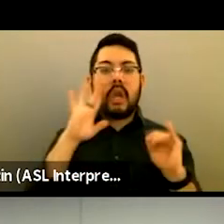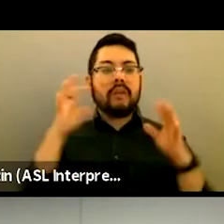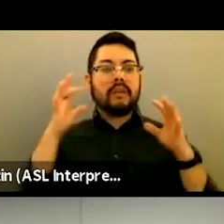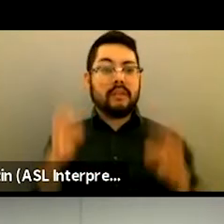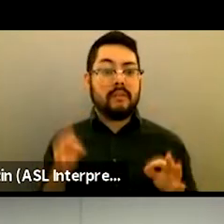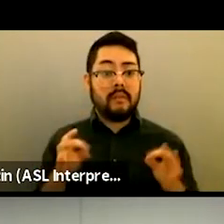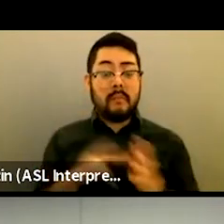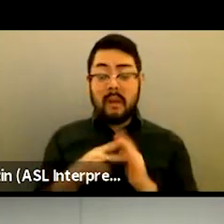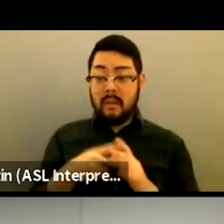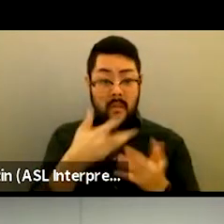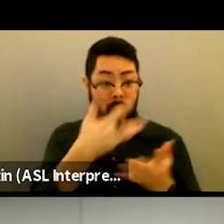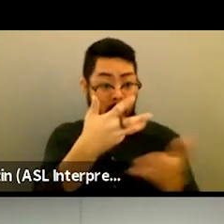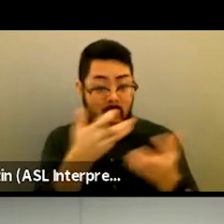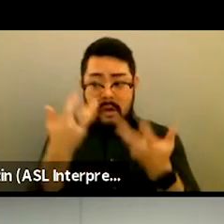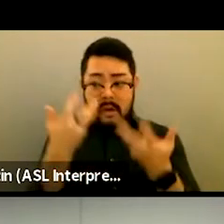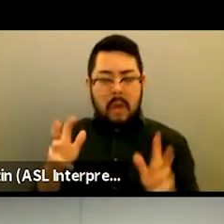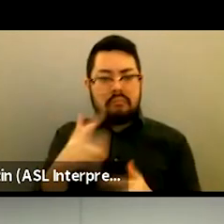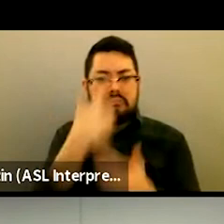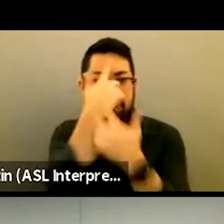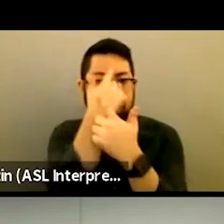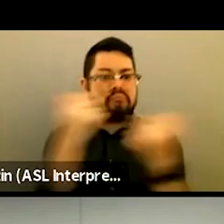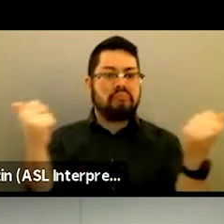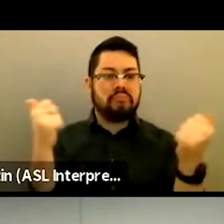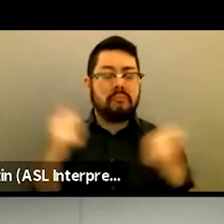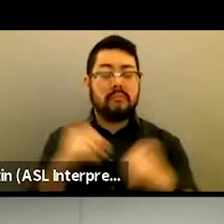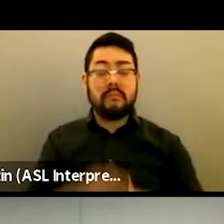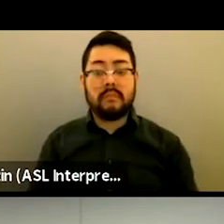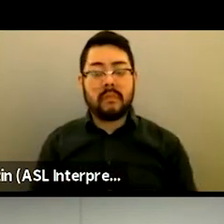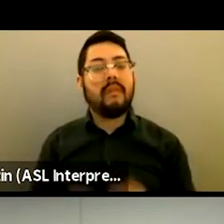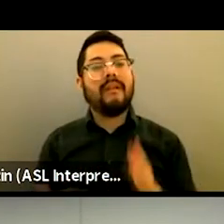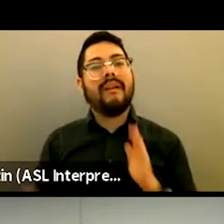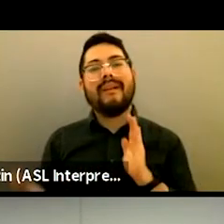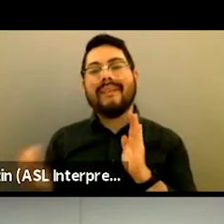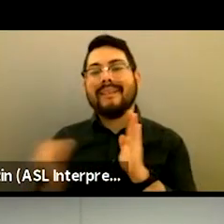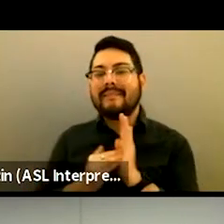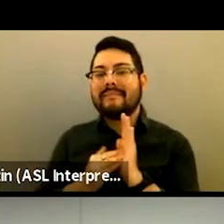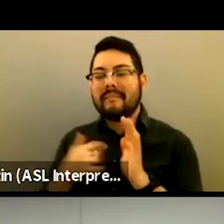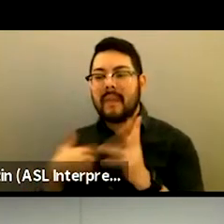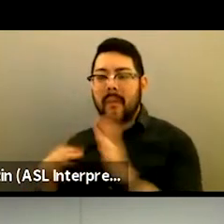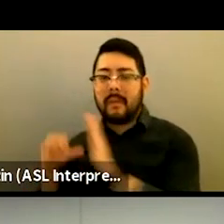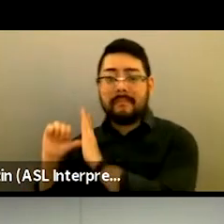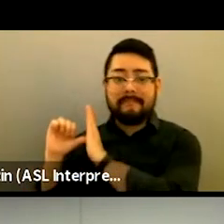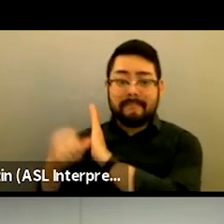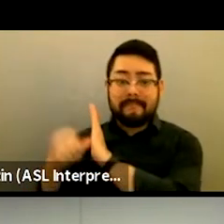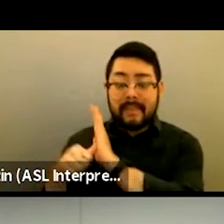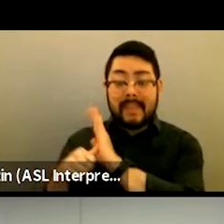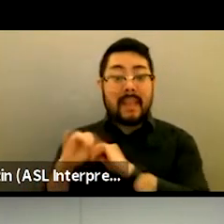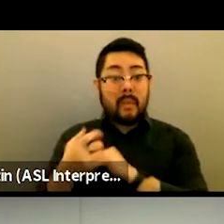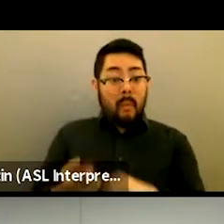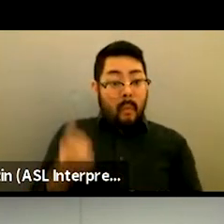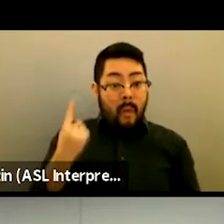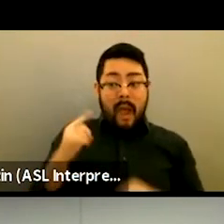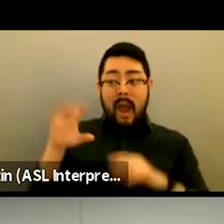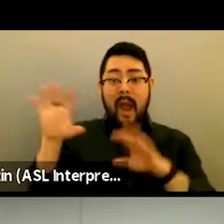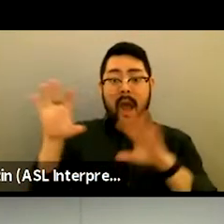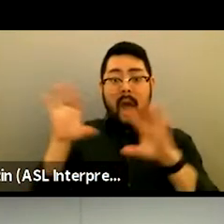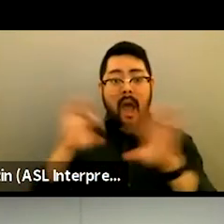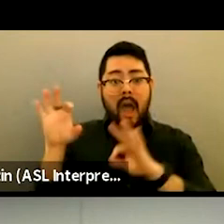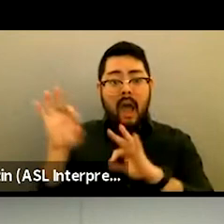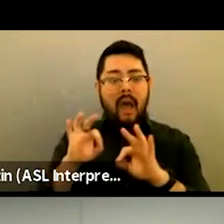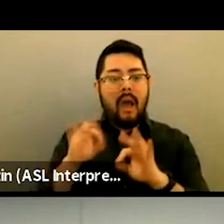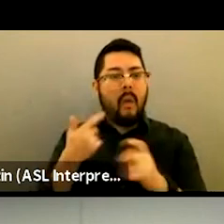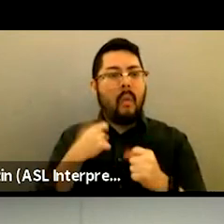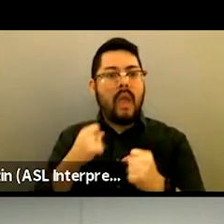And so I just want to really impress upon people that it is one tool in the toolbox that has many tools that help us